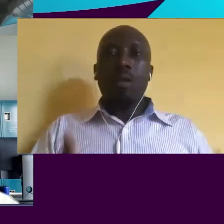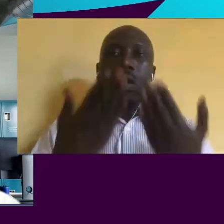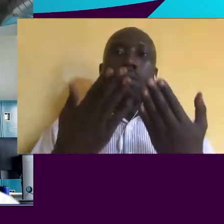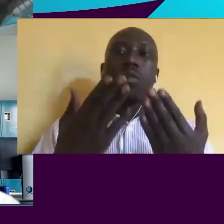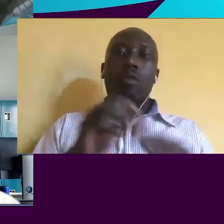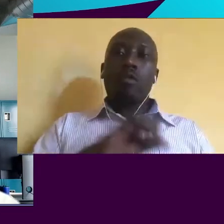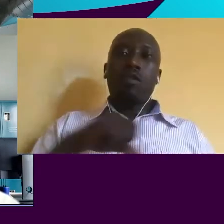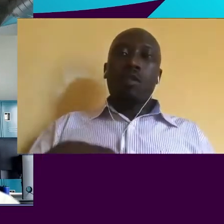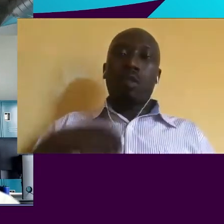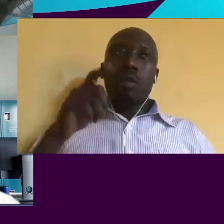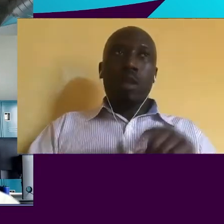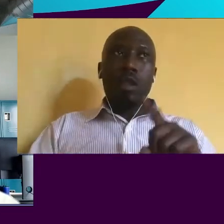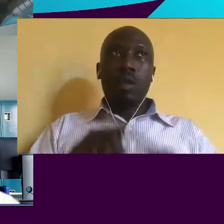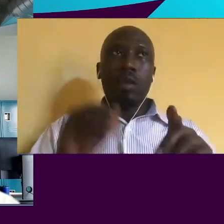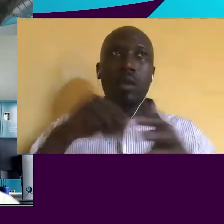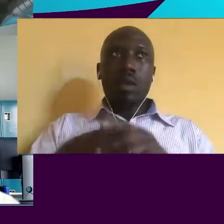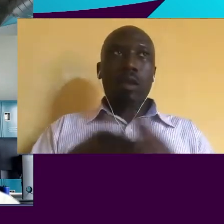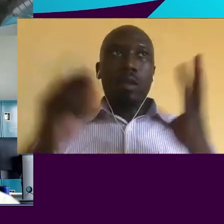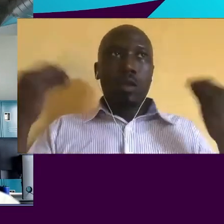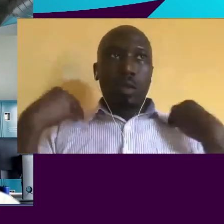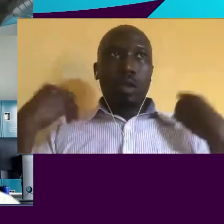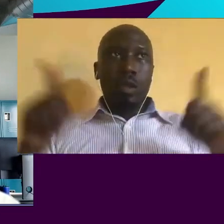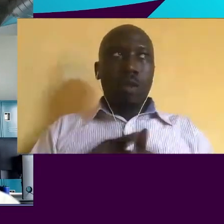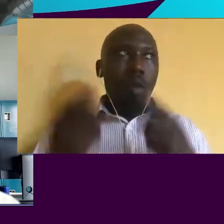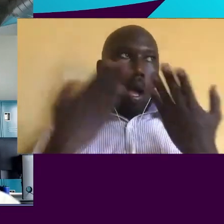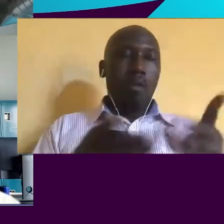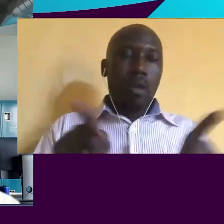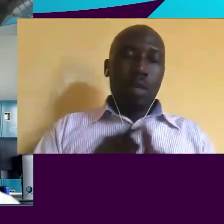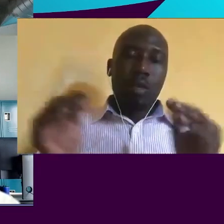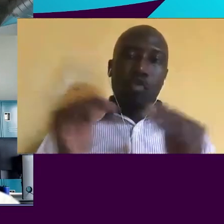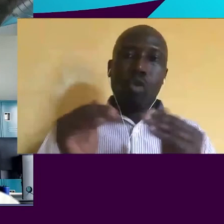and bring about that equality. And